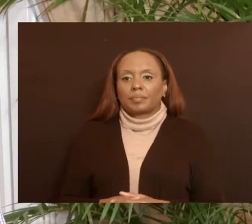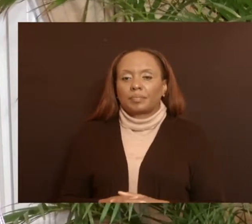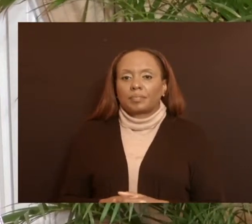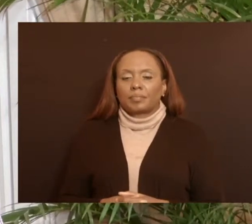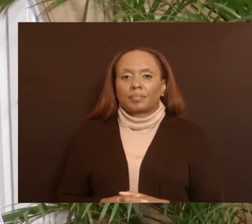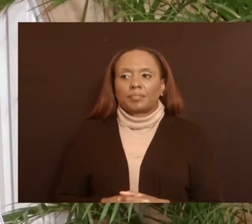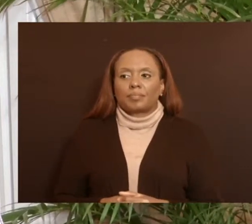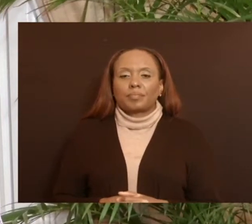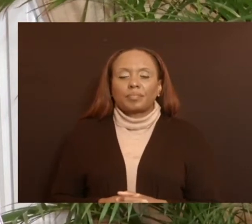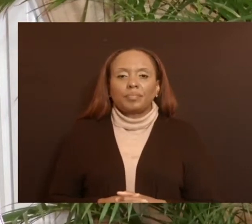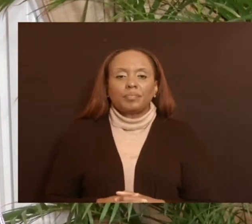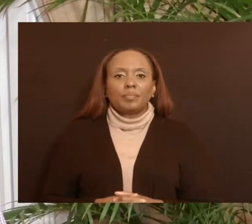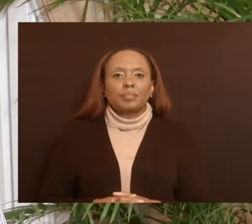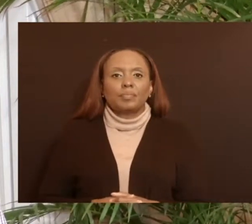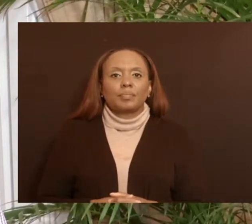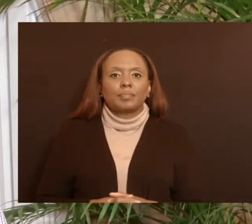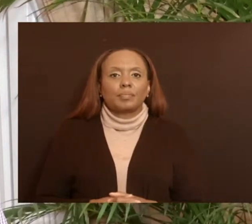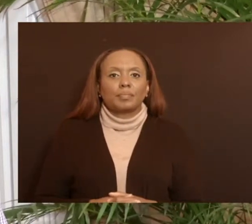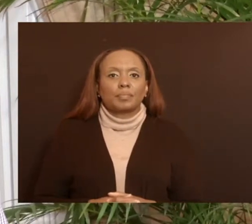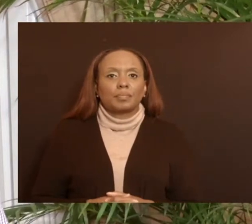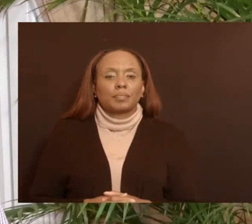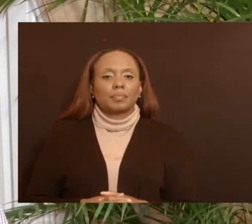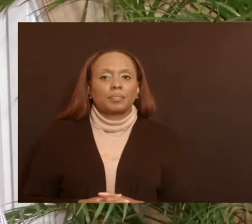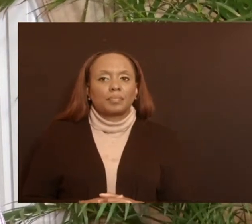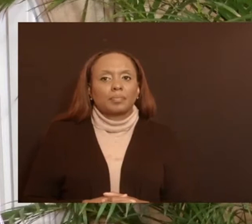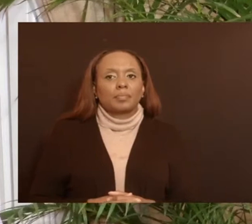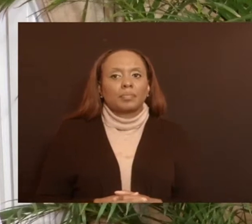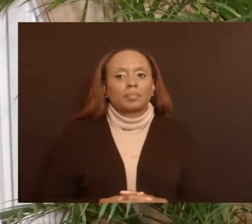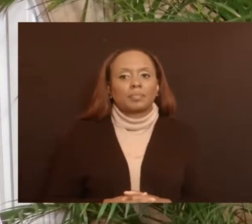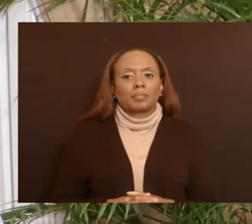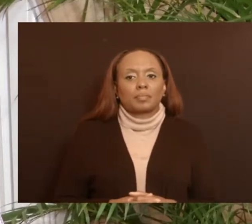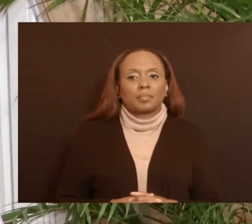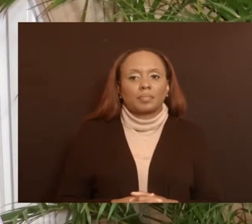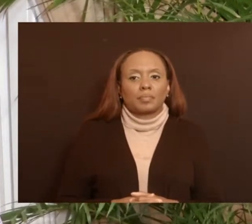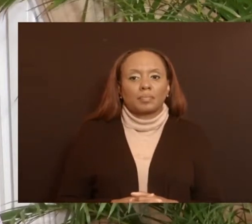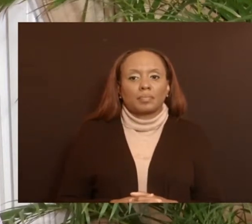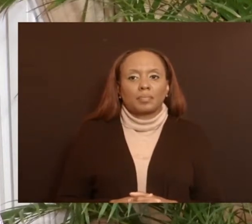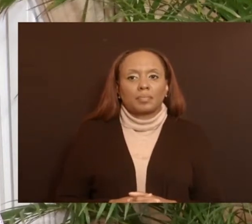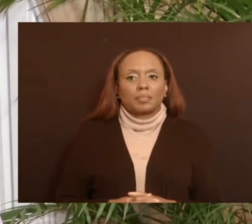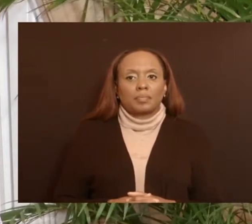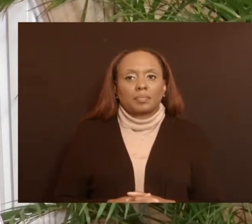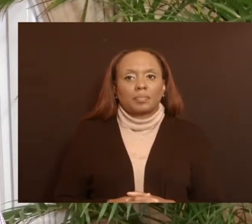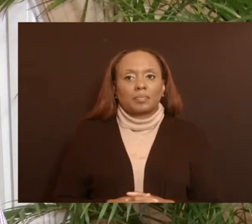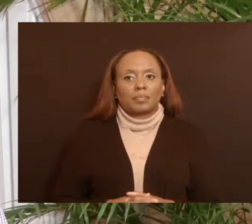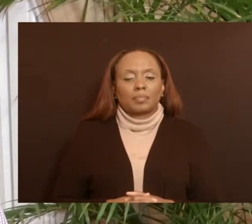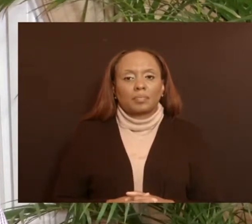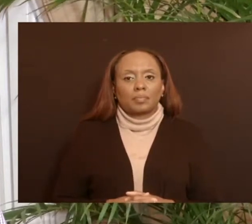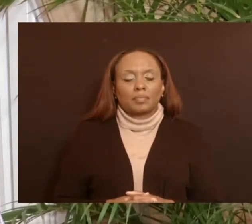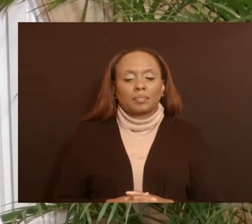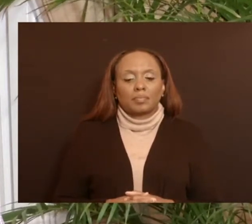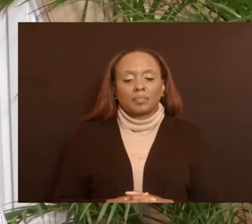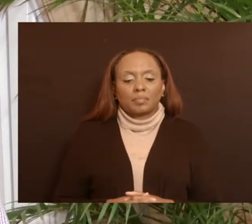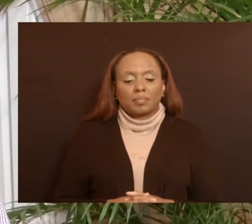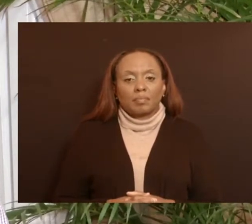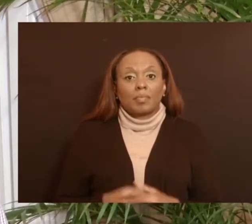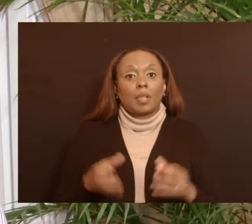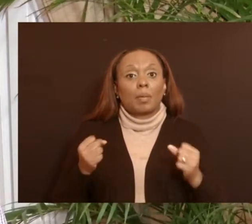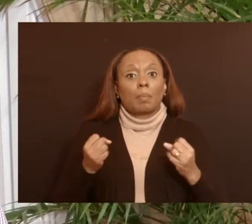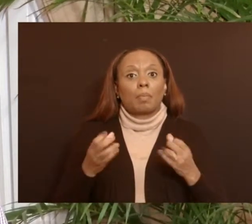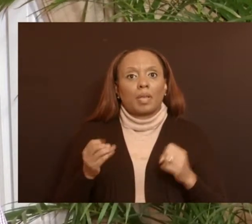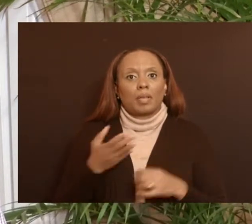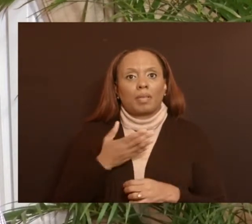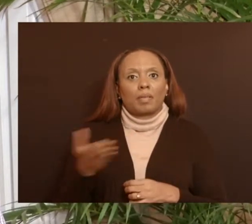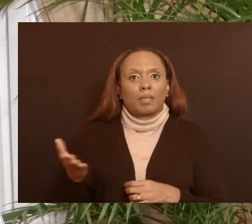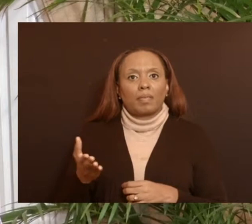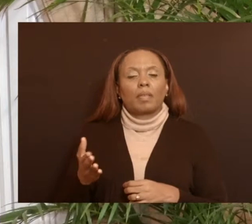They are located in, many of them are located, particularly the primary contacts, they are located